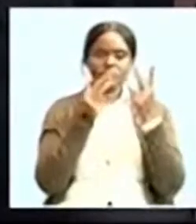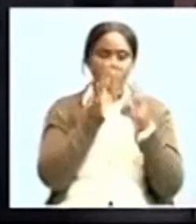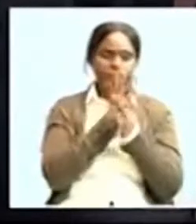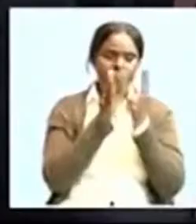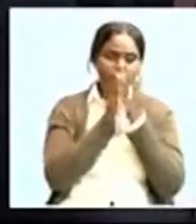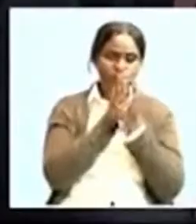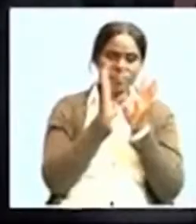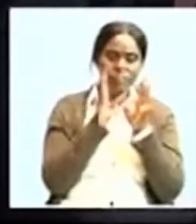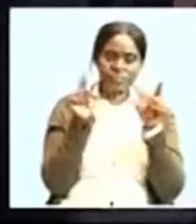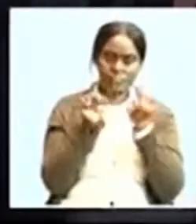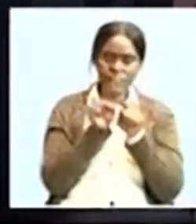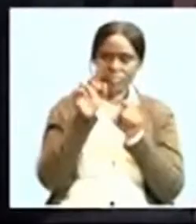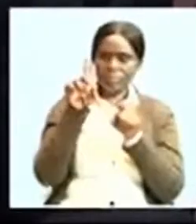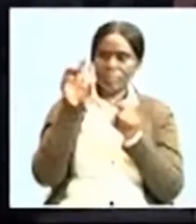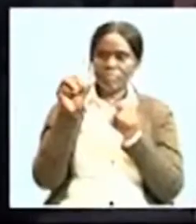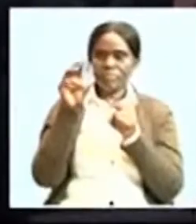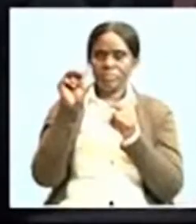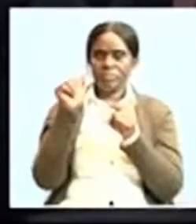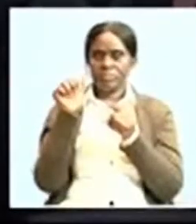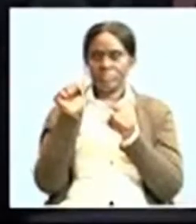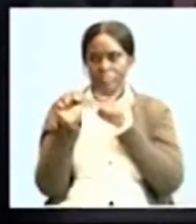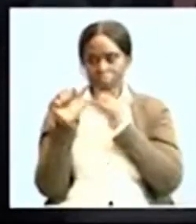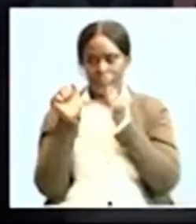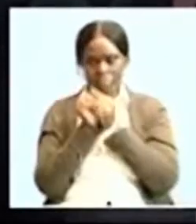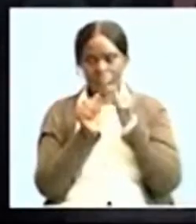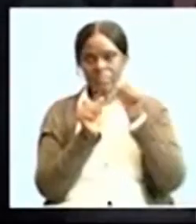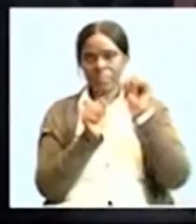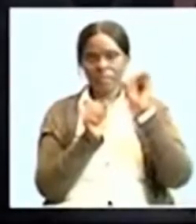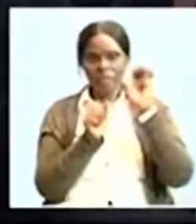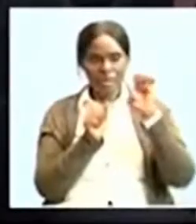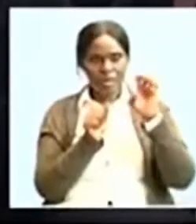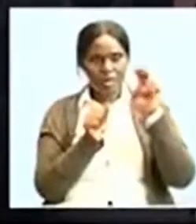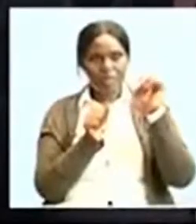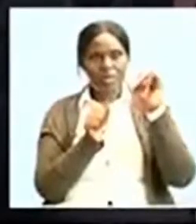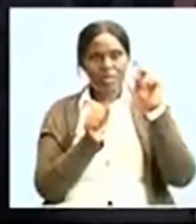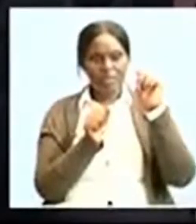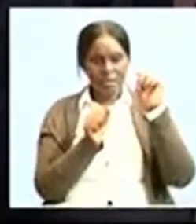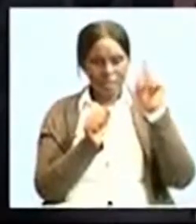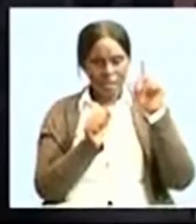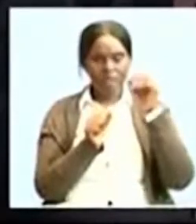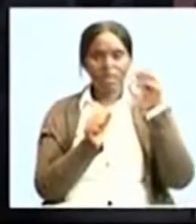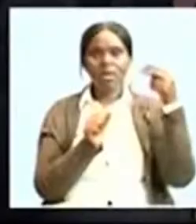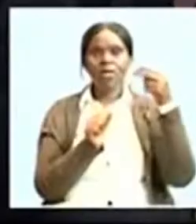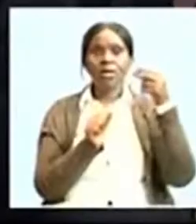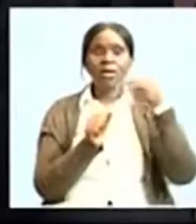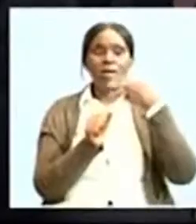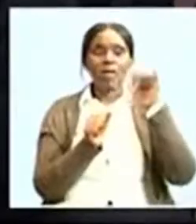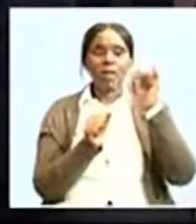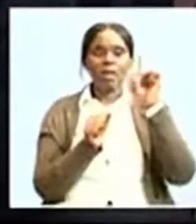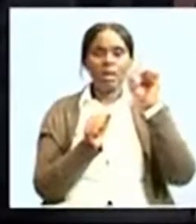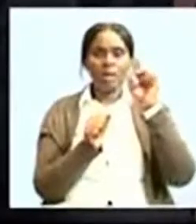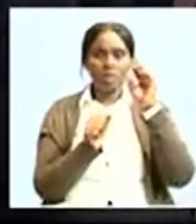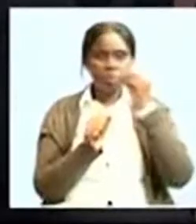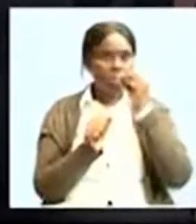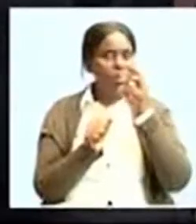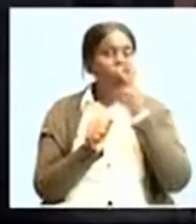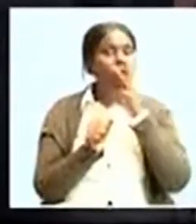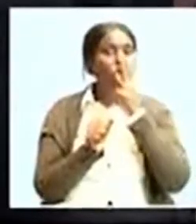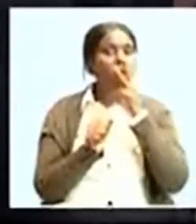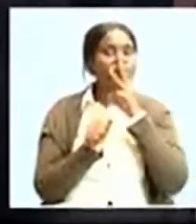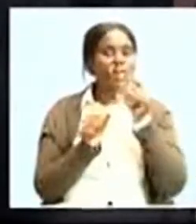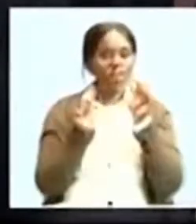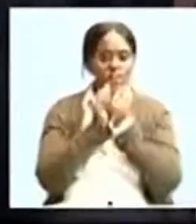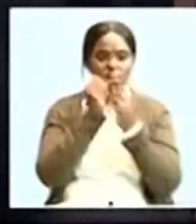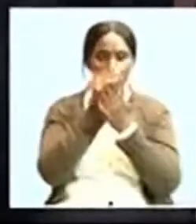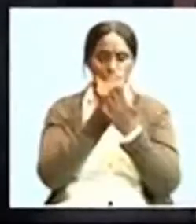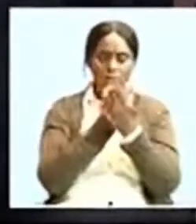contractors, Domas and Mida Agropower Solutions. And the projects that are listed